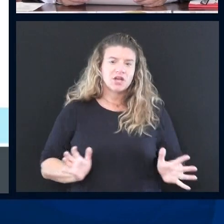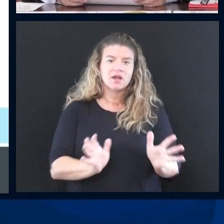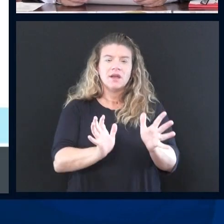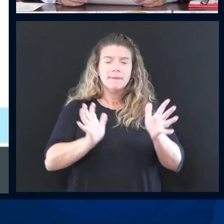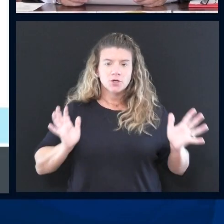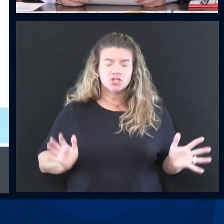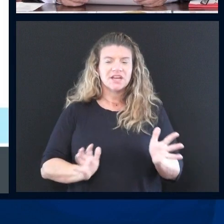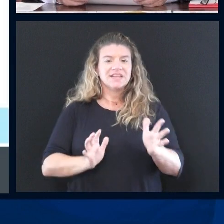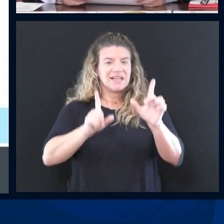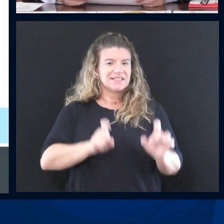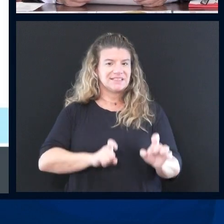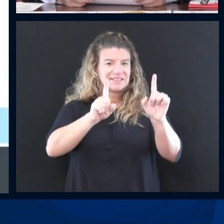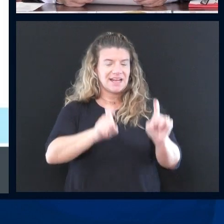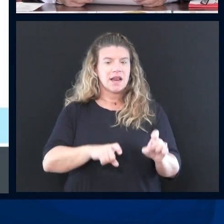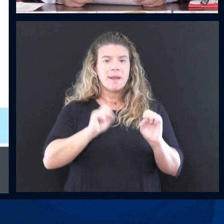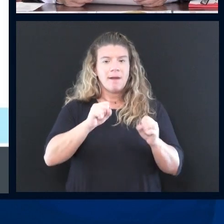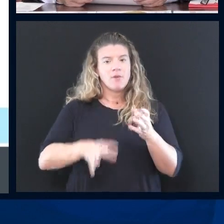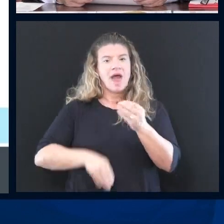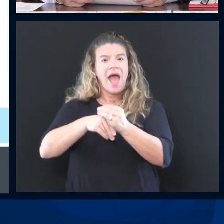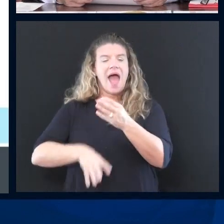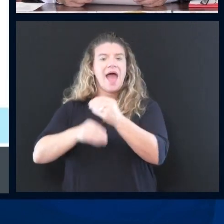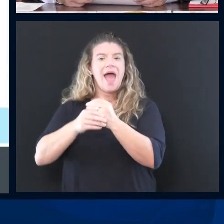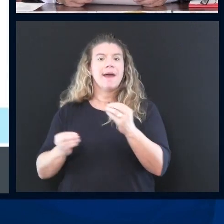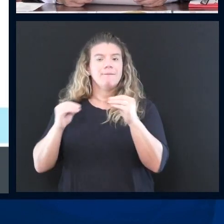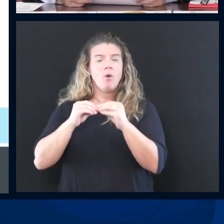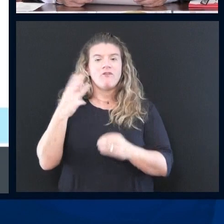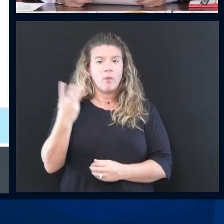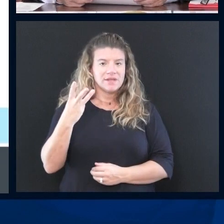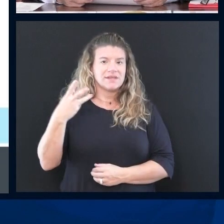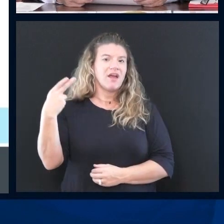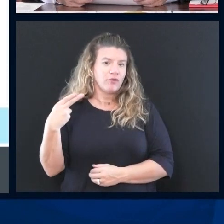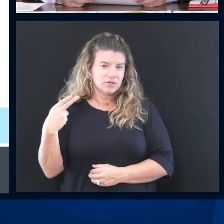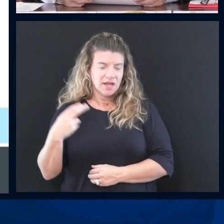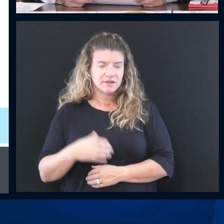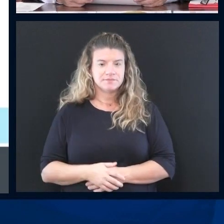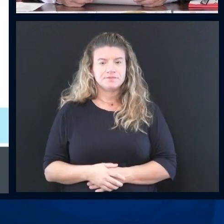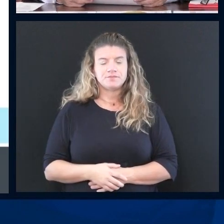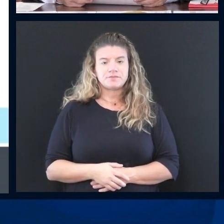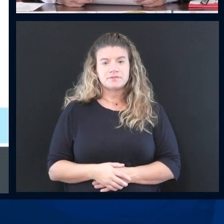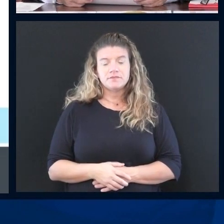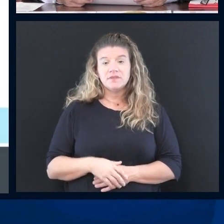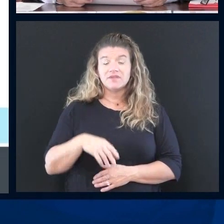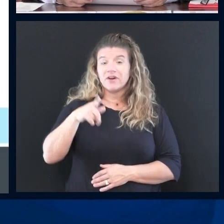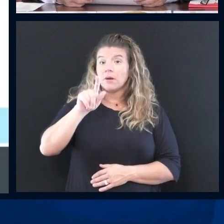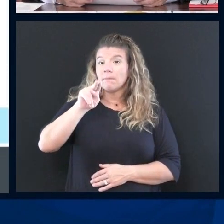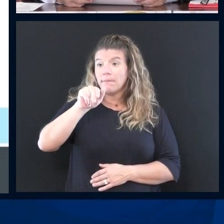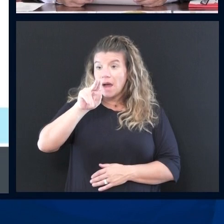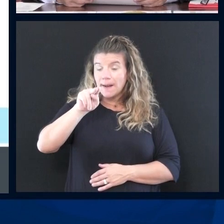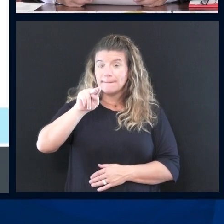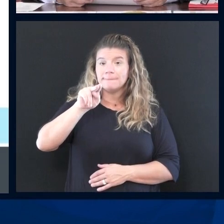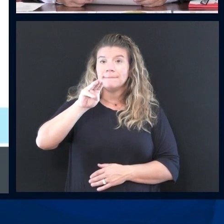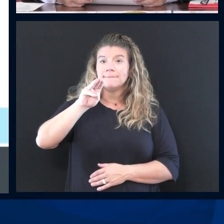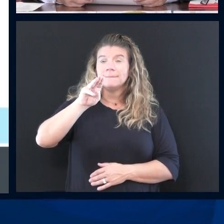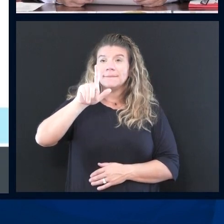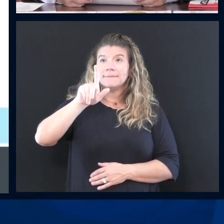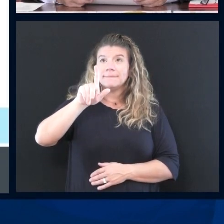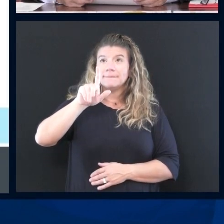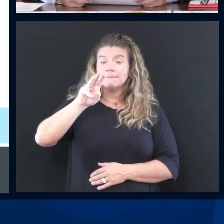as we can on Wednesday in Boone, Mingo, Mon, Putnam, and Wayne counties, and